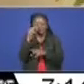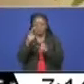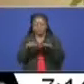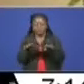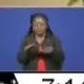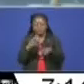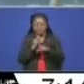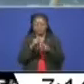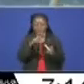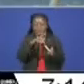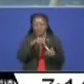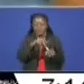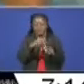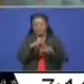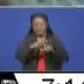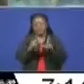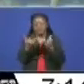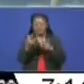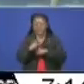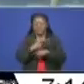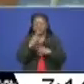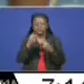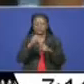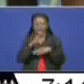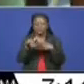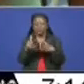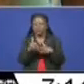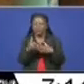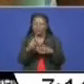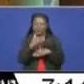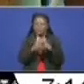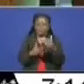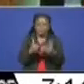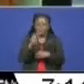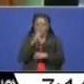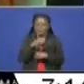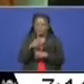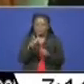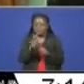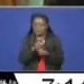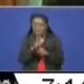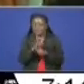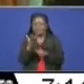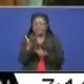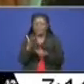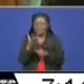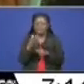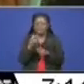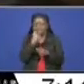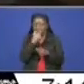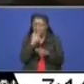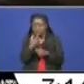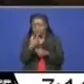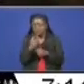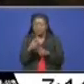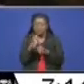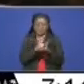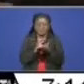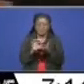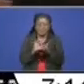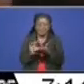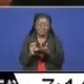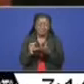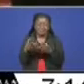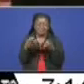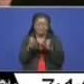hurricane. Well, today we're trying to do all the procedures necessary, fillings, extractions, cleanings. Now, the